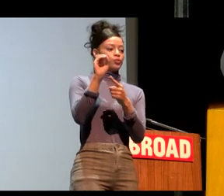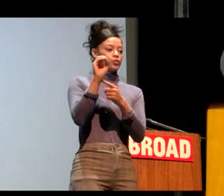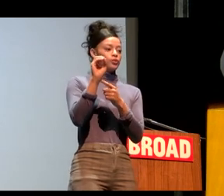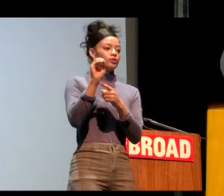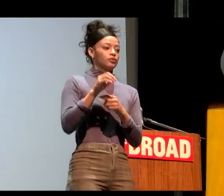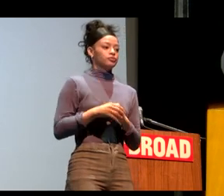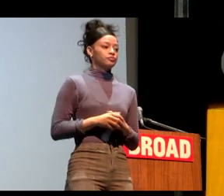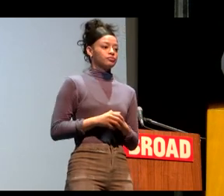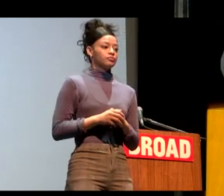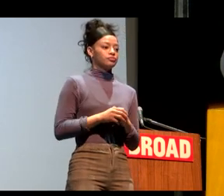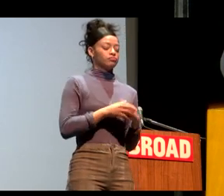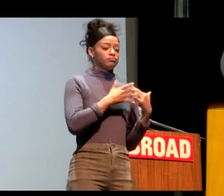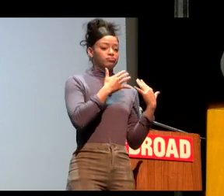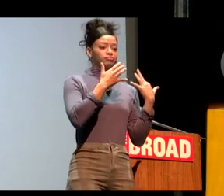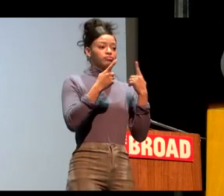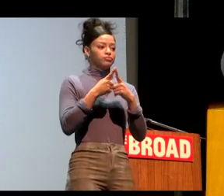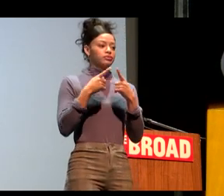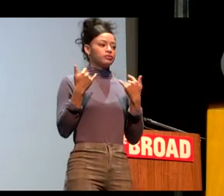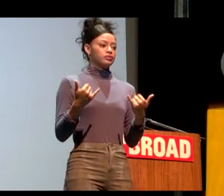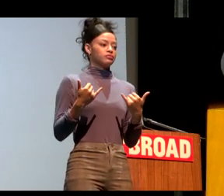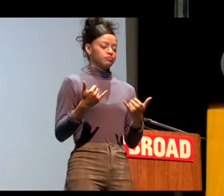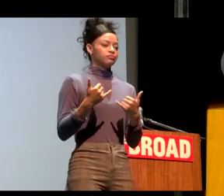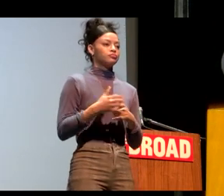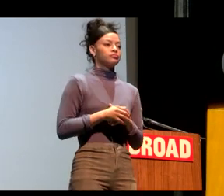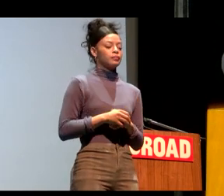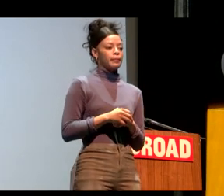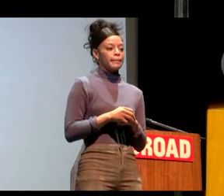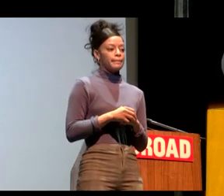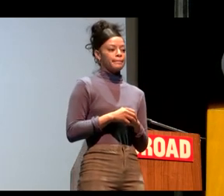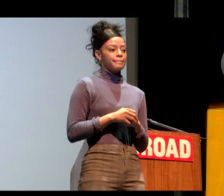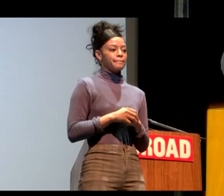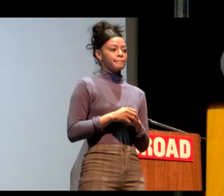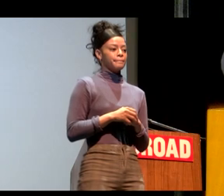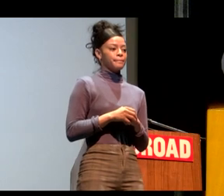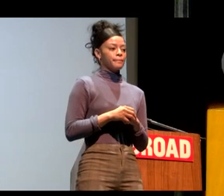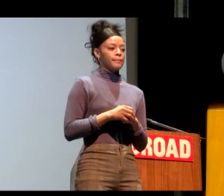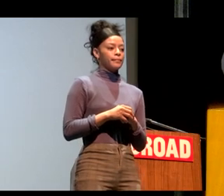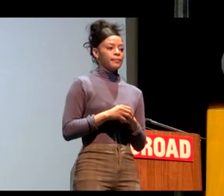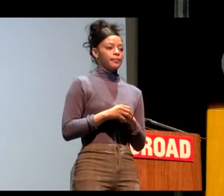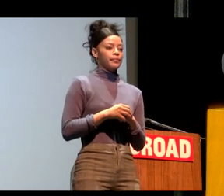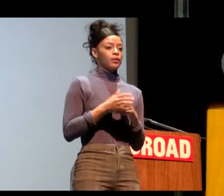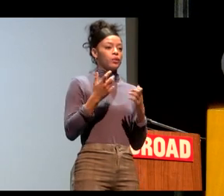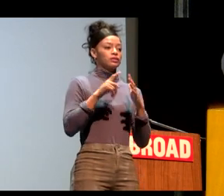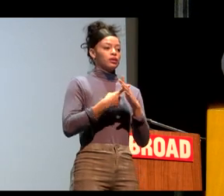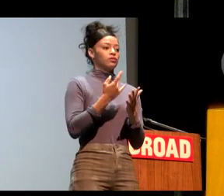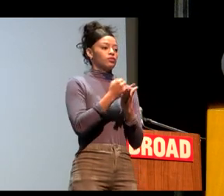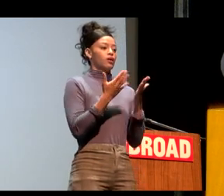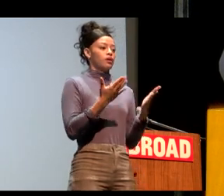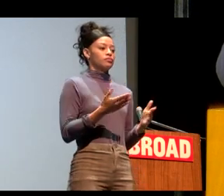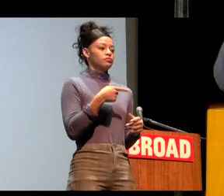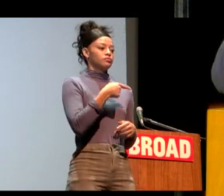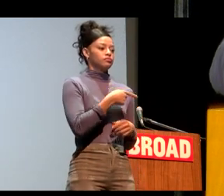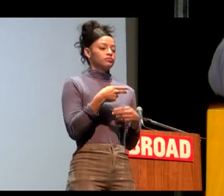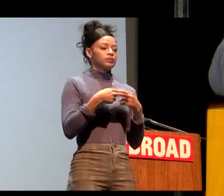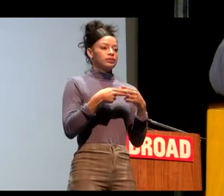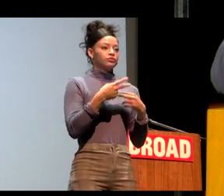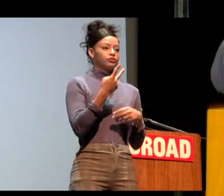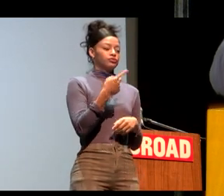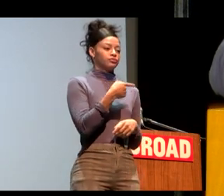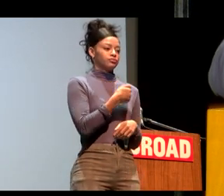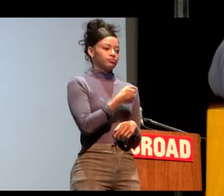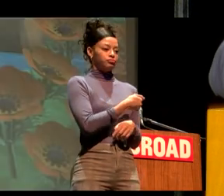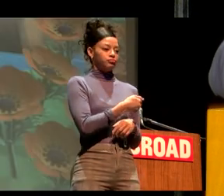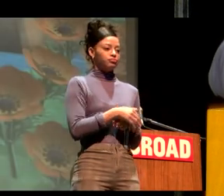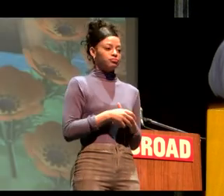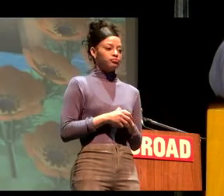So I wanted to start with Takashi. Could we get slide number two? Takashi, I